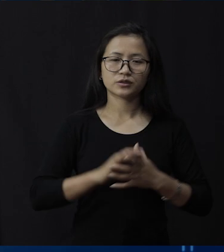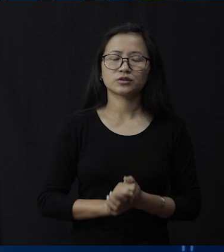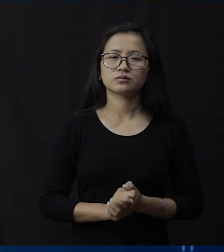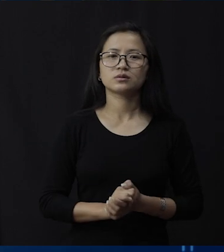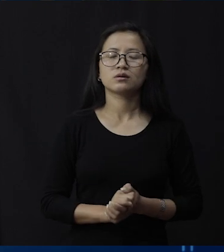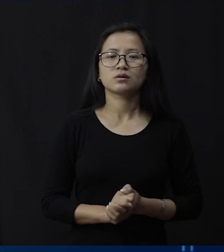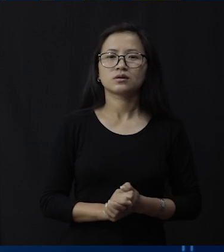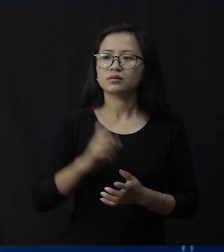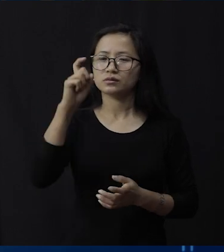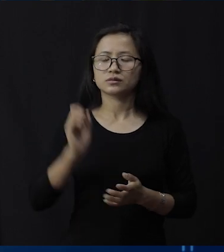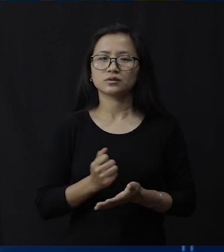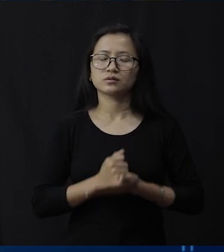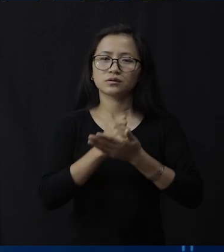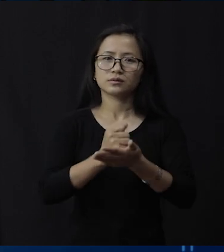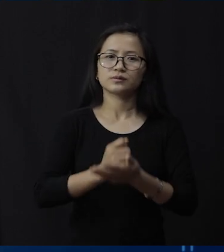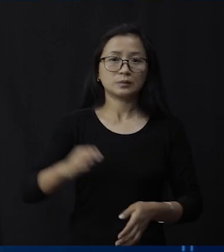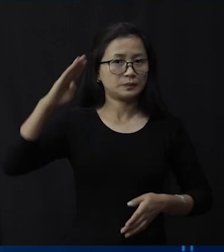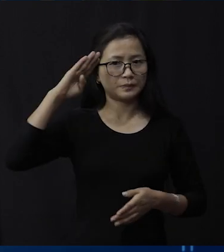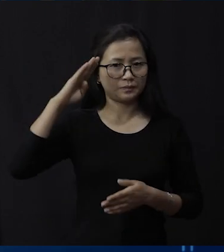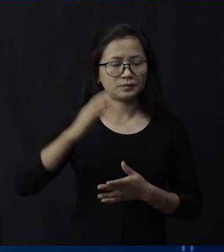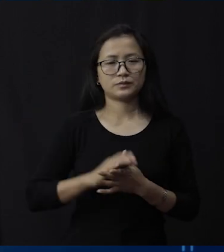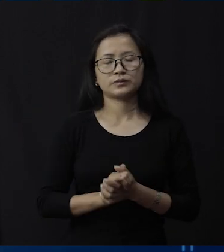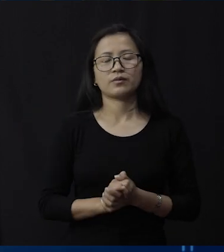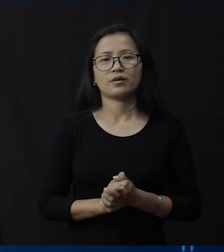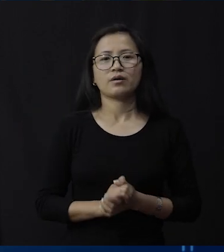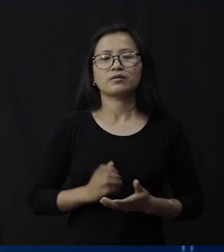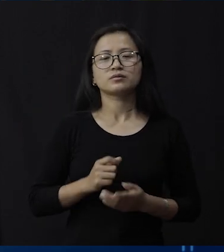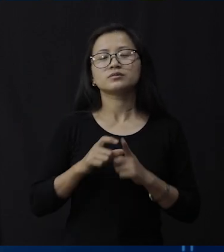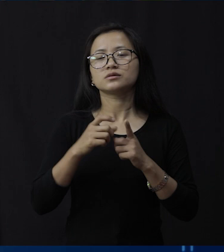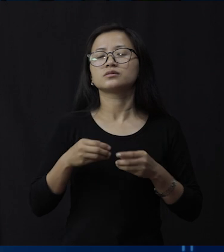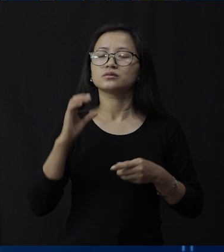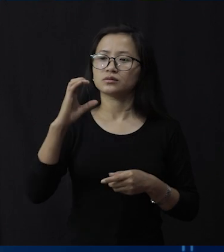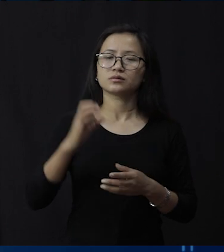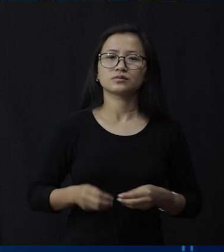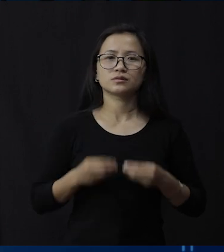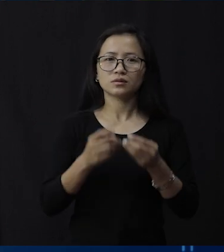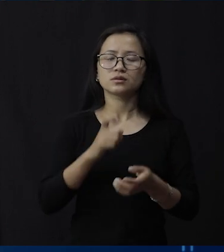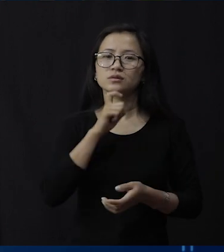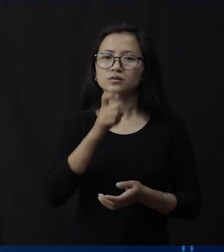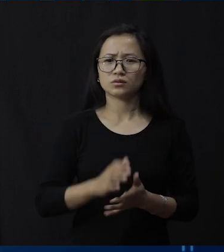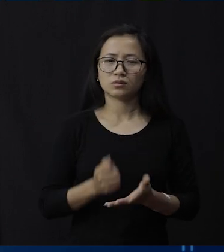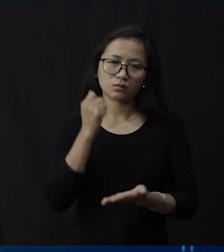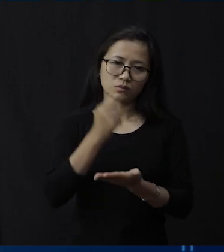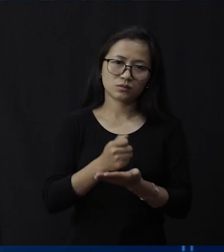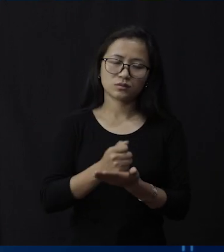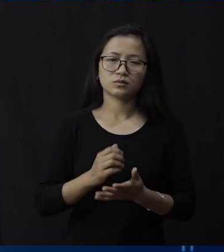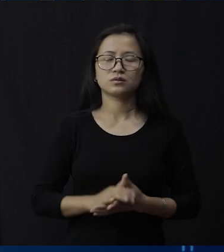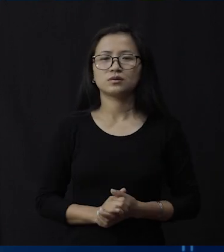the election, we need the help of police, right? So the DC used to give them request or order,